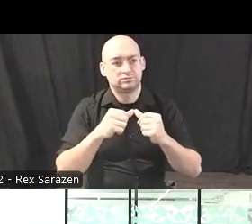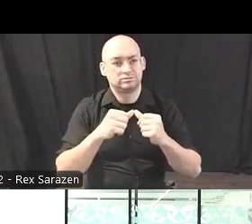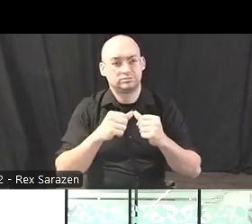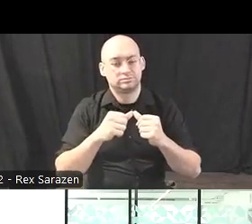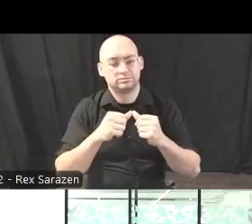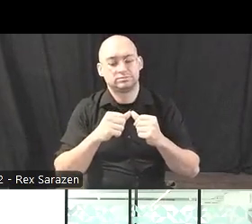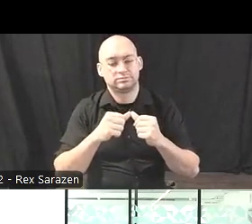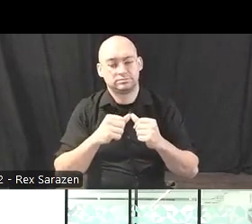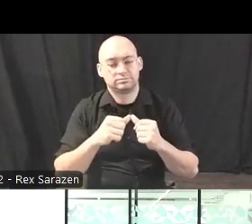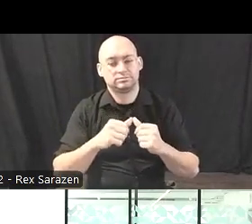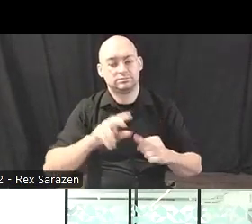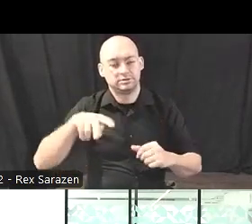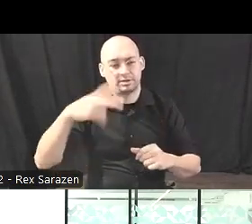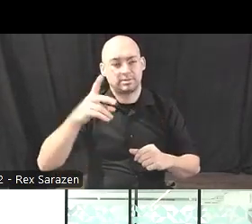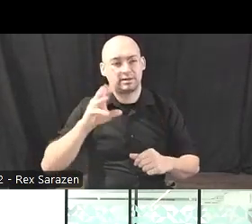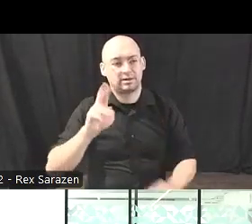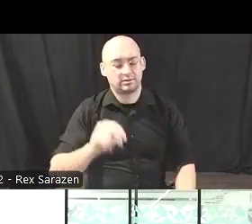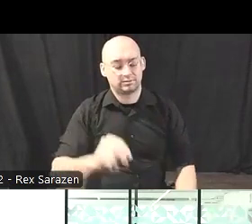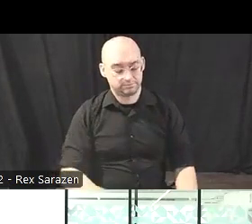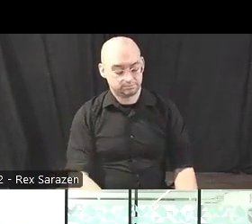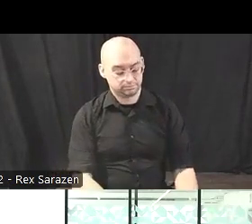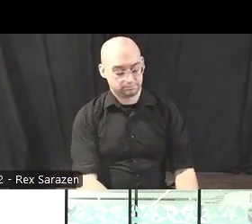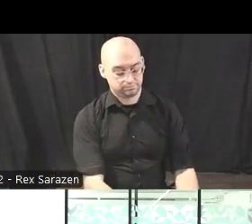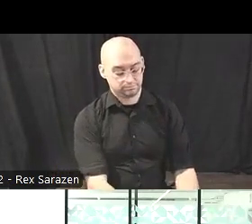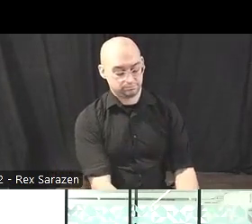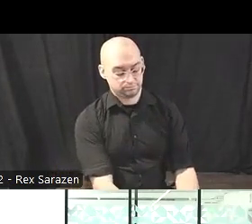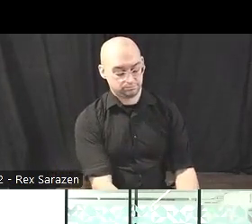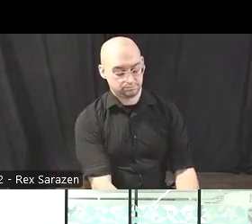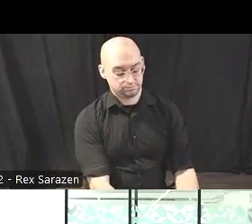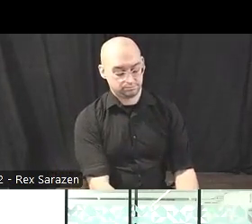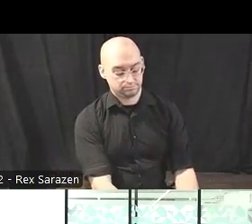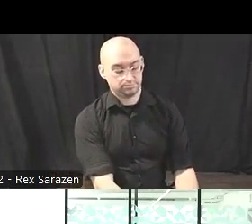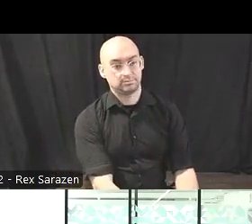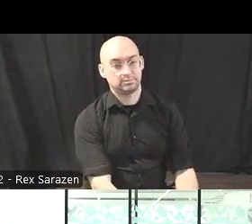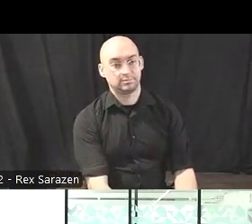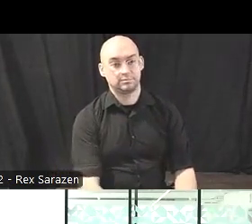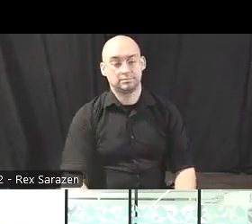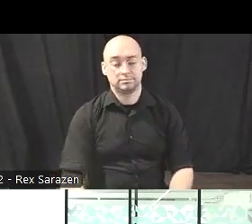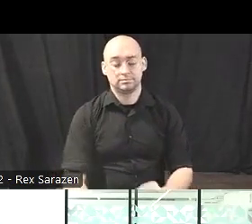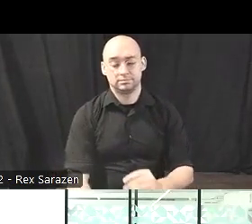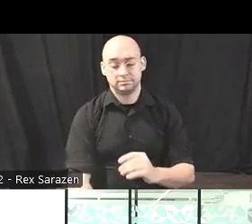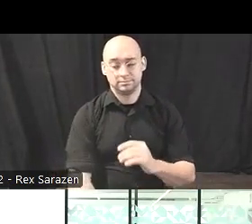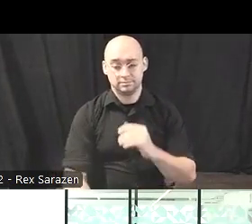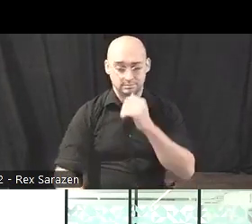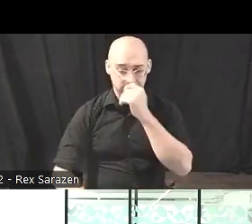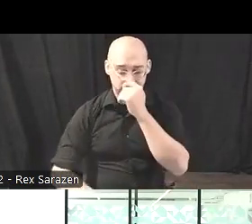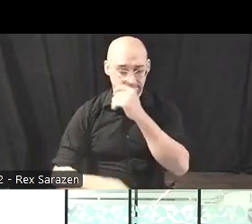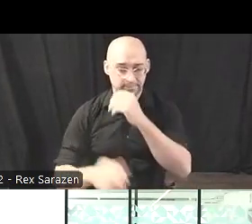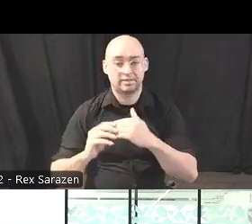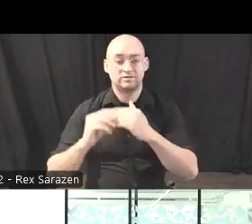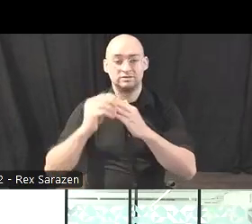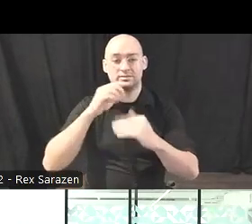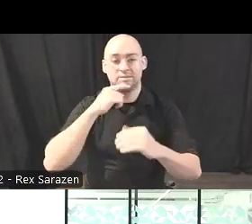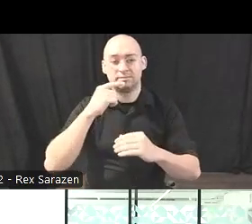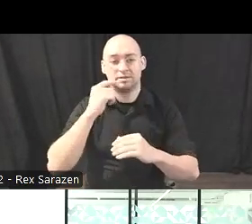and doubling down with. Leveraging public and private partnerships. You know, this really is a whole of government, whole of society